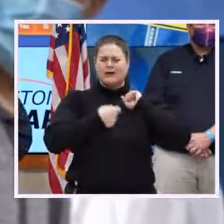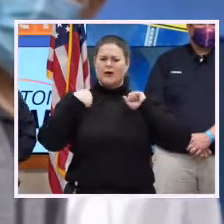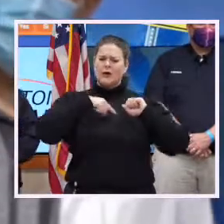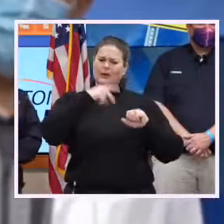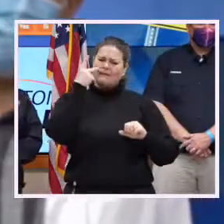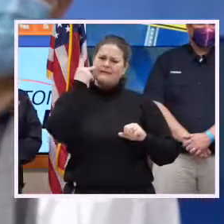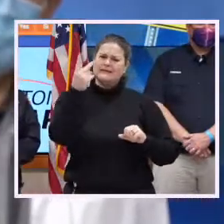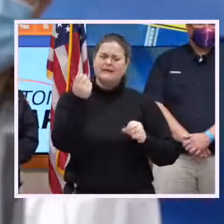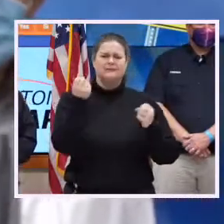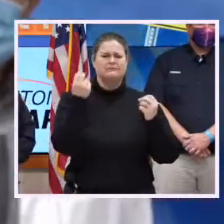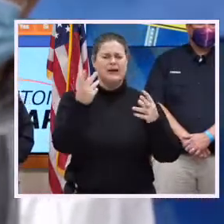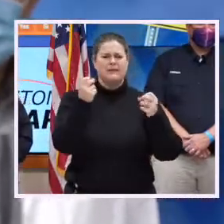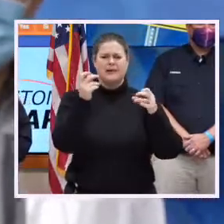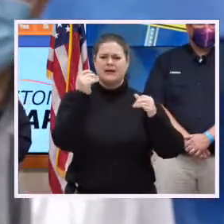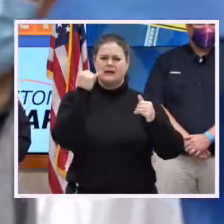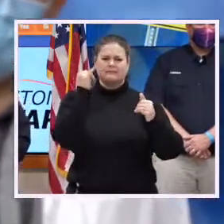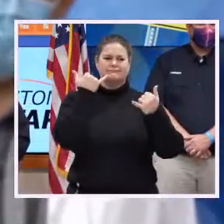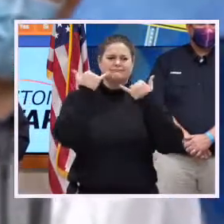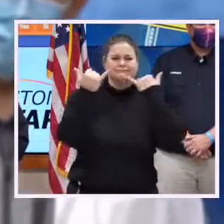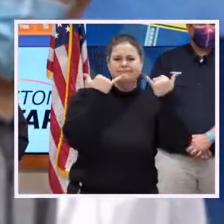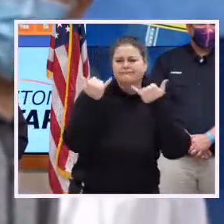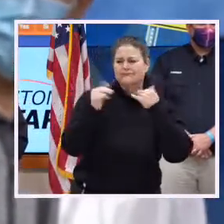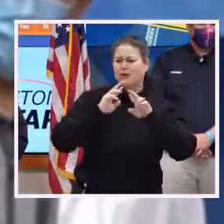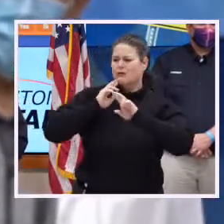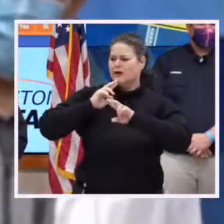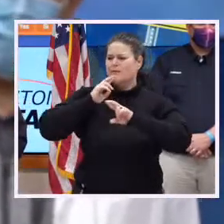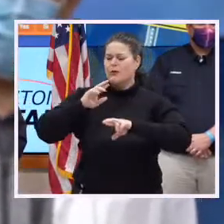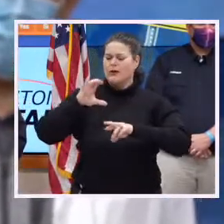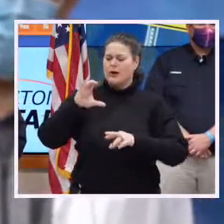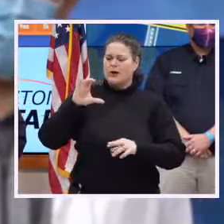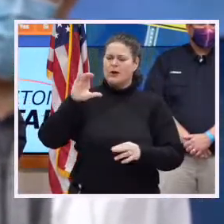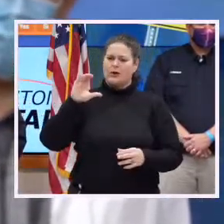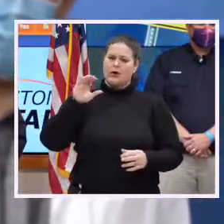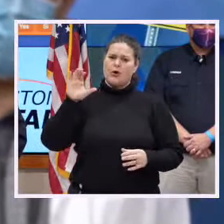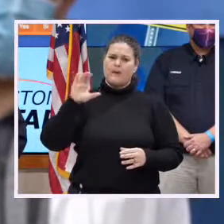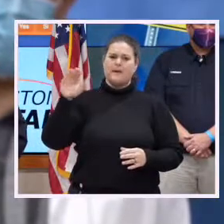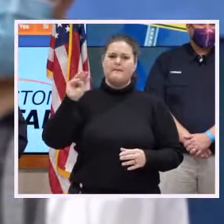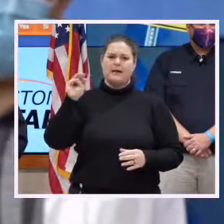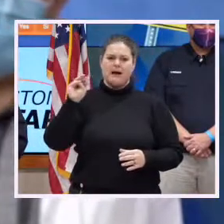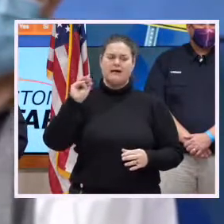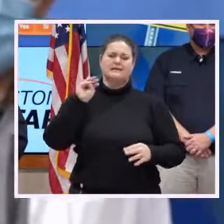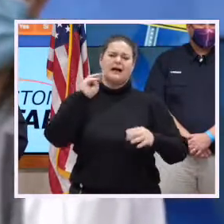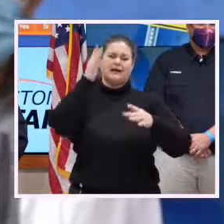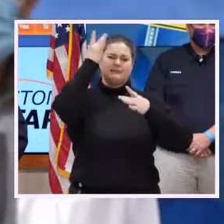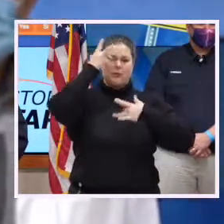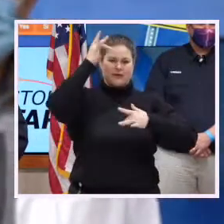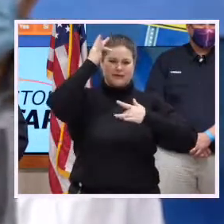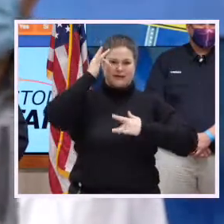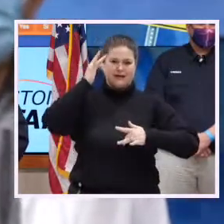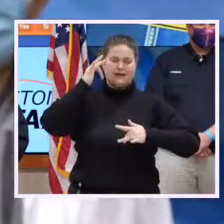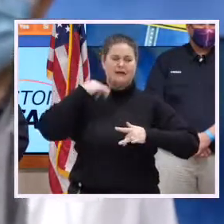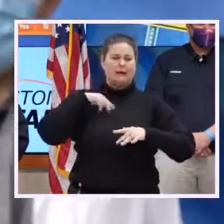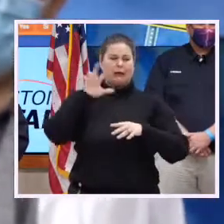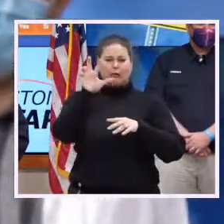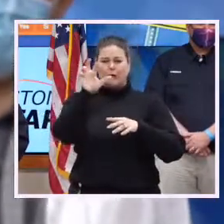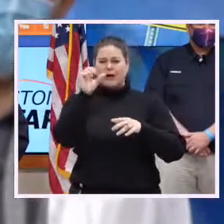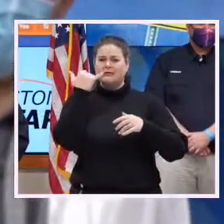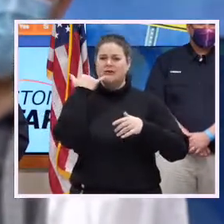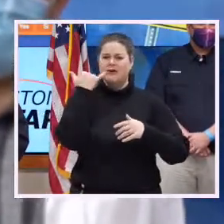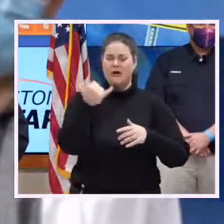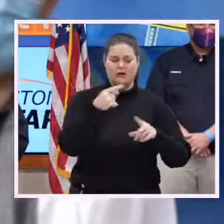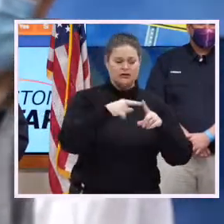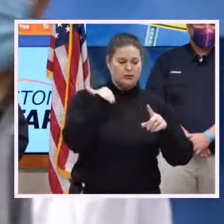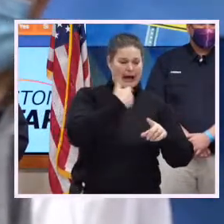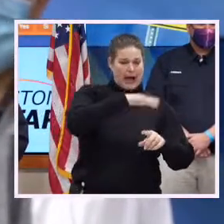of calls coming in reporting carbon monoxide poisoning. There have been at least 300 calls, whether that is to our